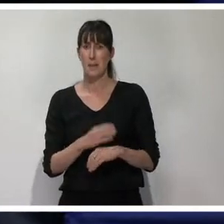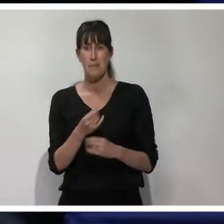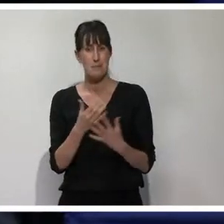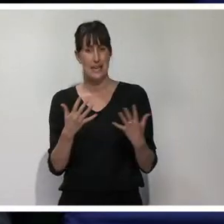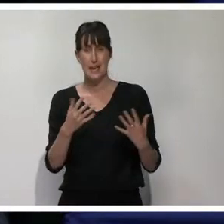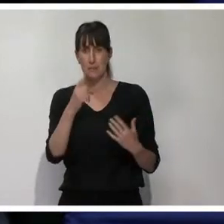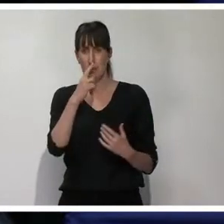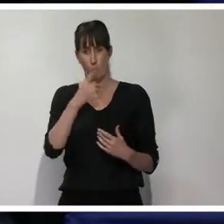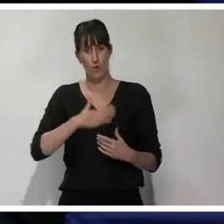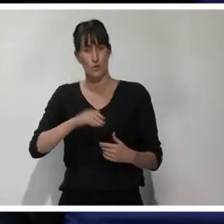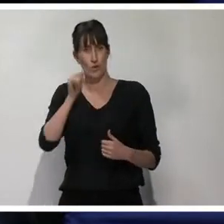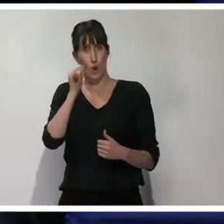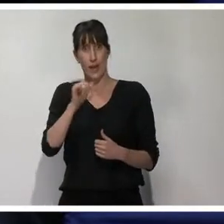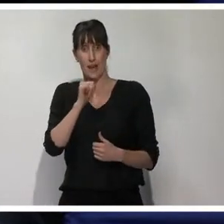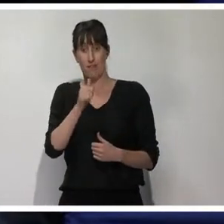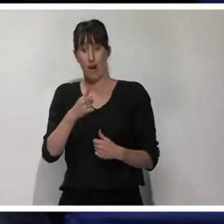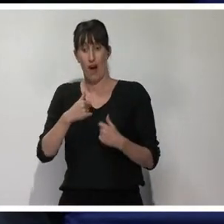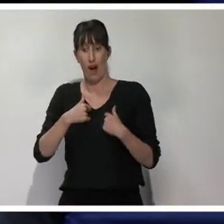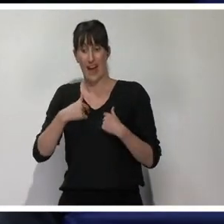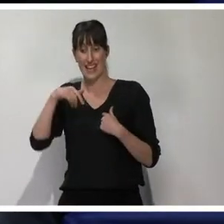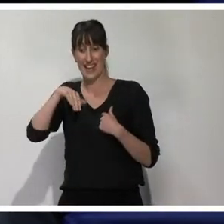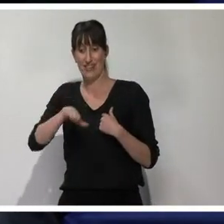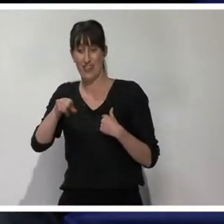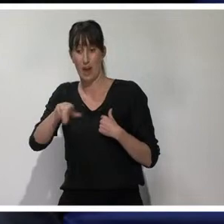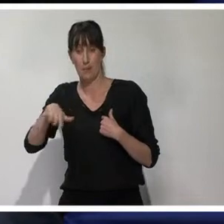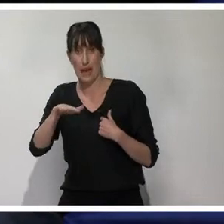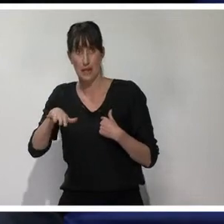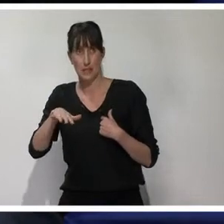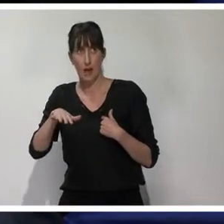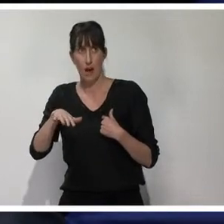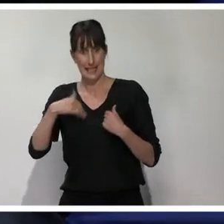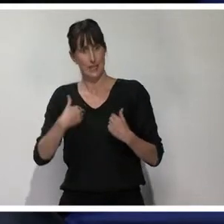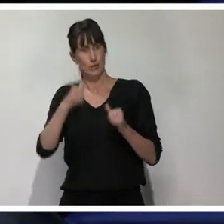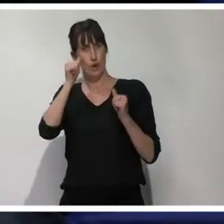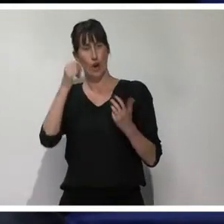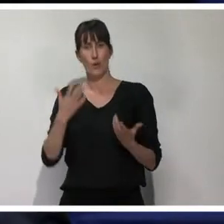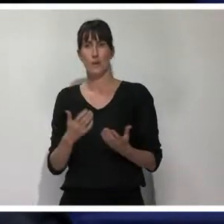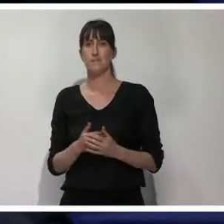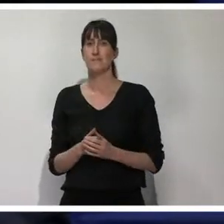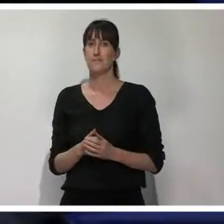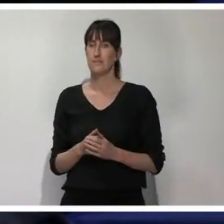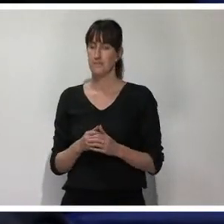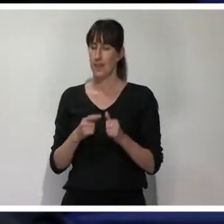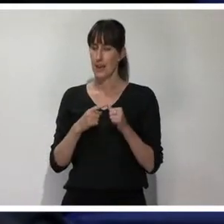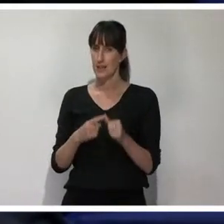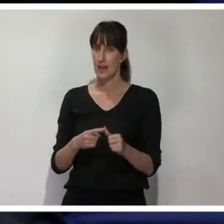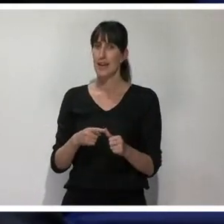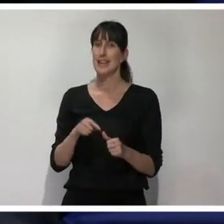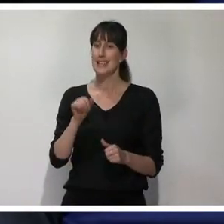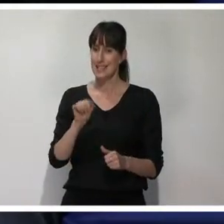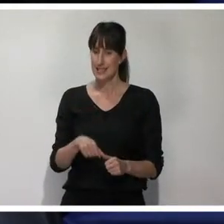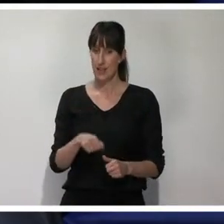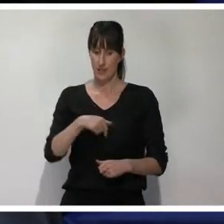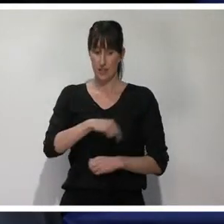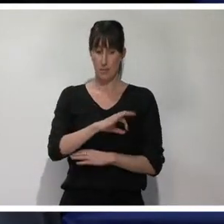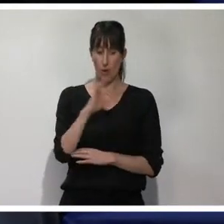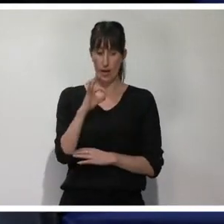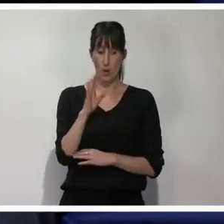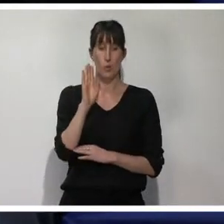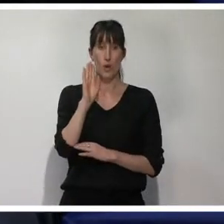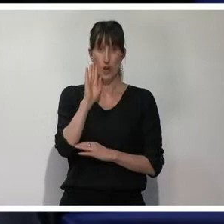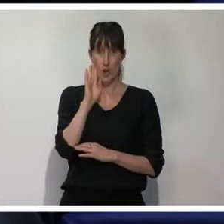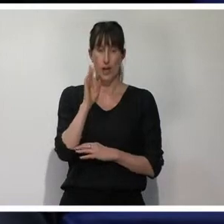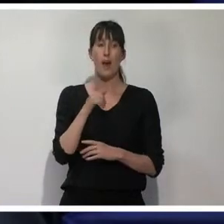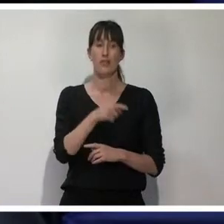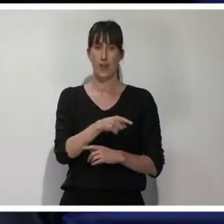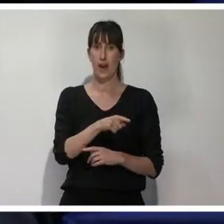as these people by now. Yes, so what we were able to provide information about this morning was that they had made a trip to Rotorua. And so we let